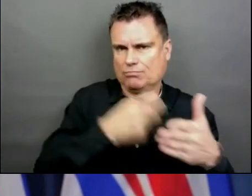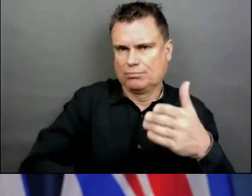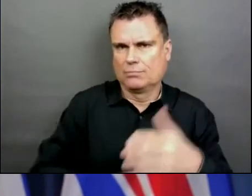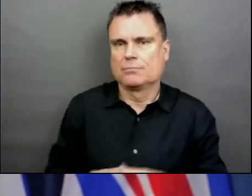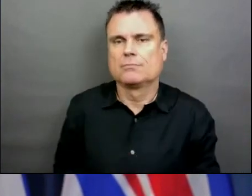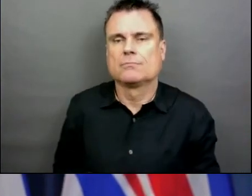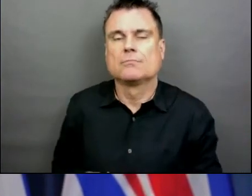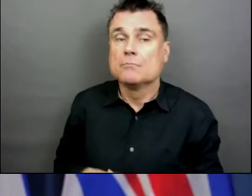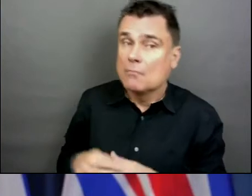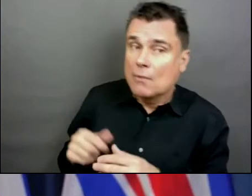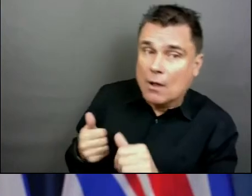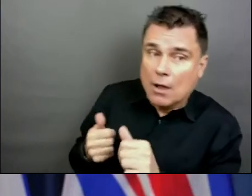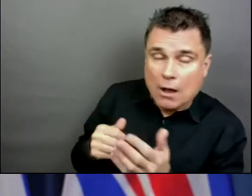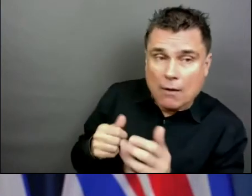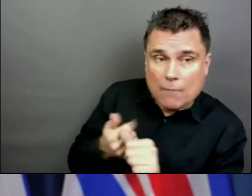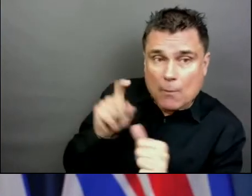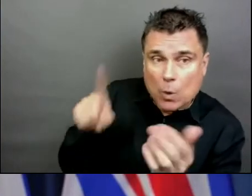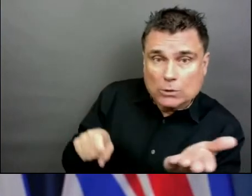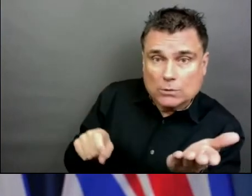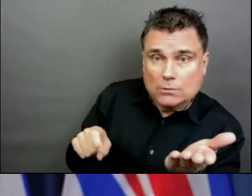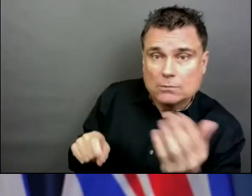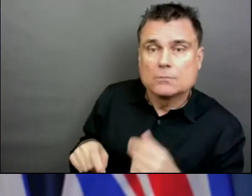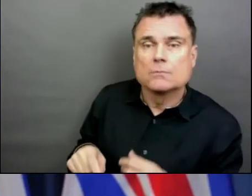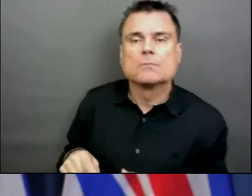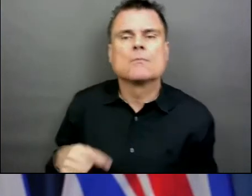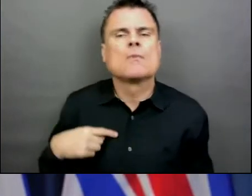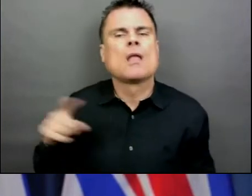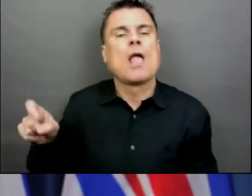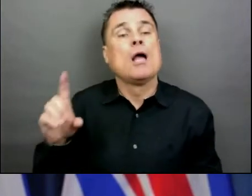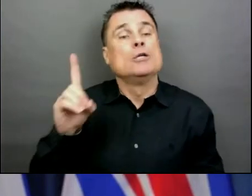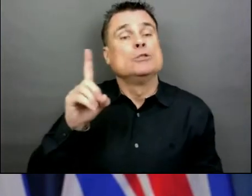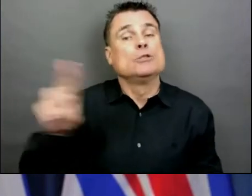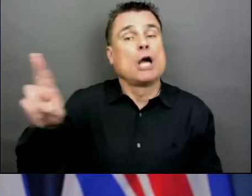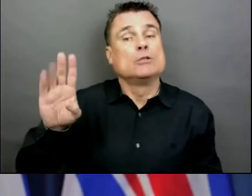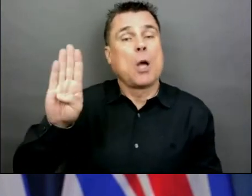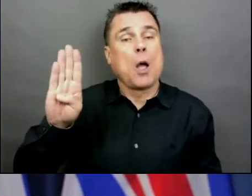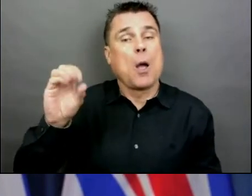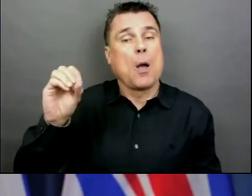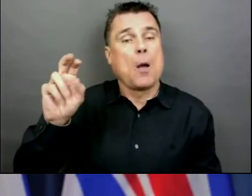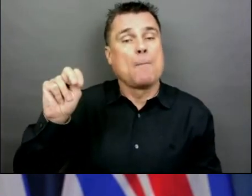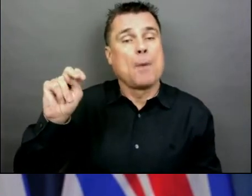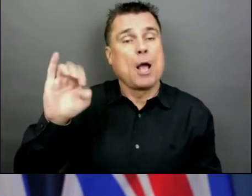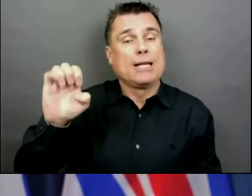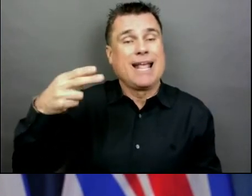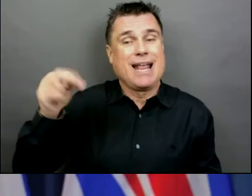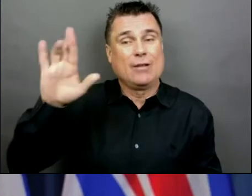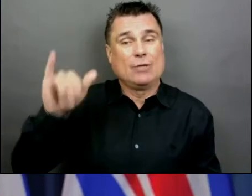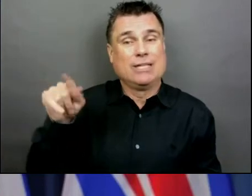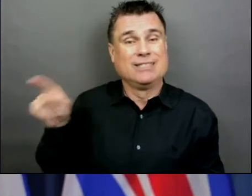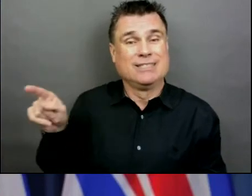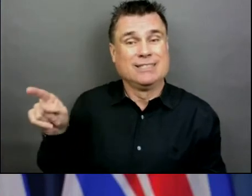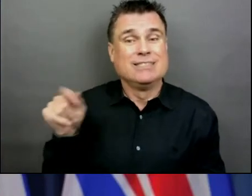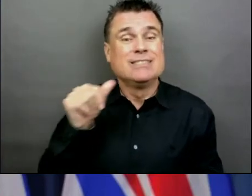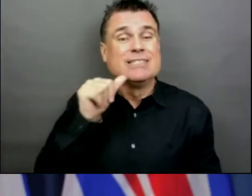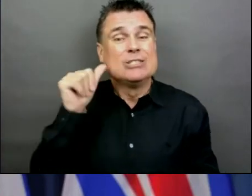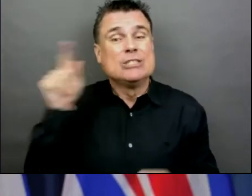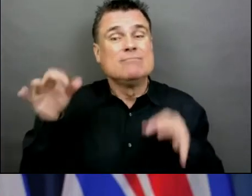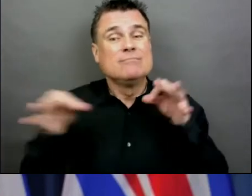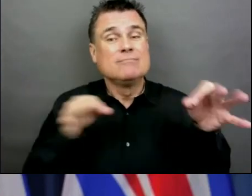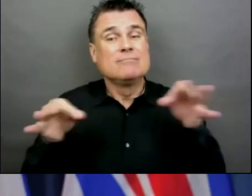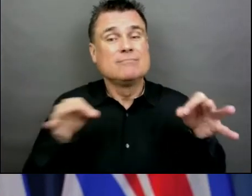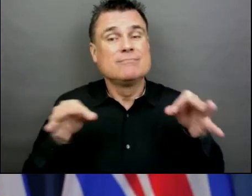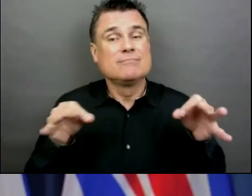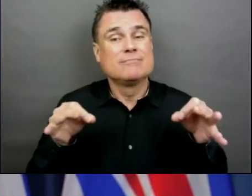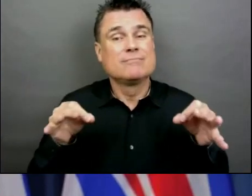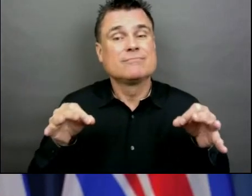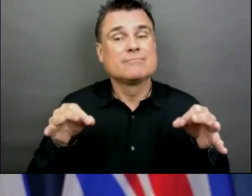Given that Dr. Bonihon, you described us on a precipice, and we've seen kind of a high-profile case of two individuals flouting